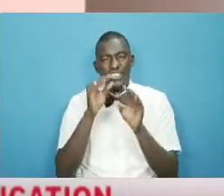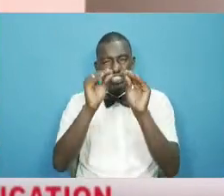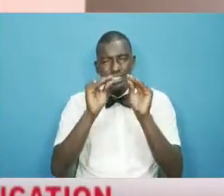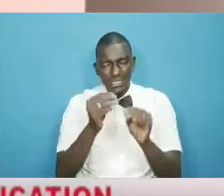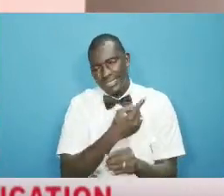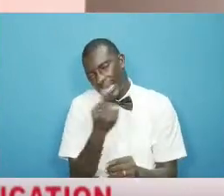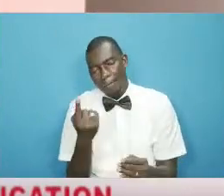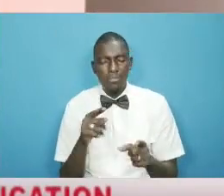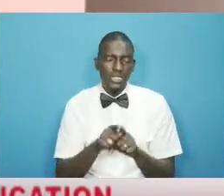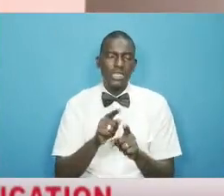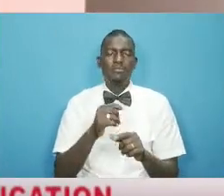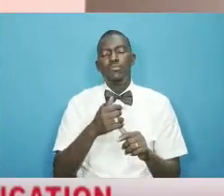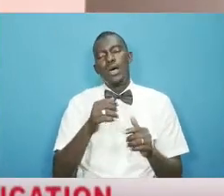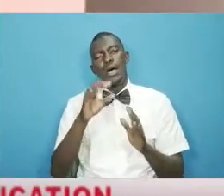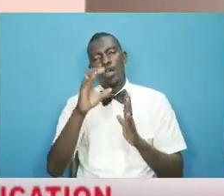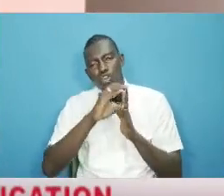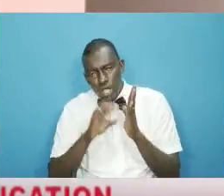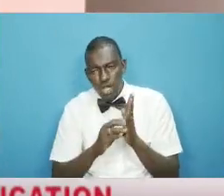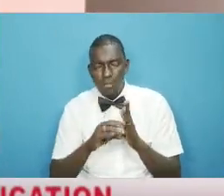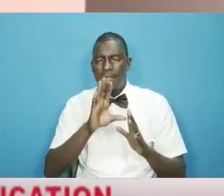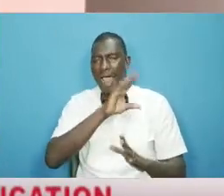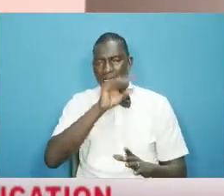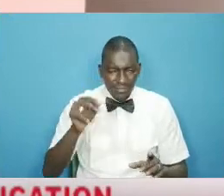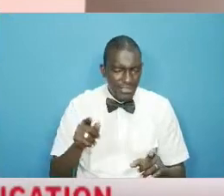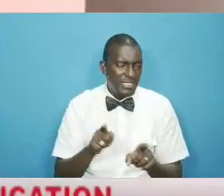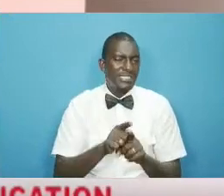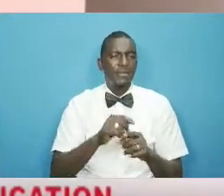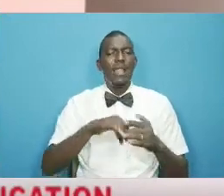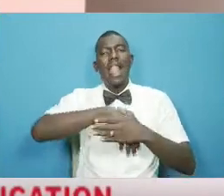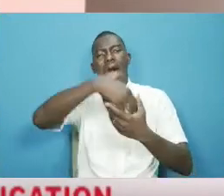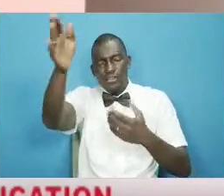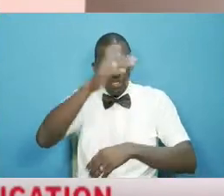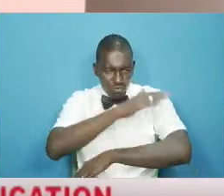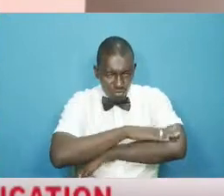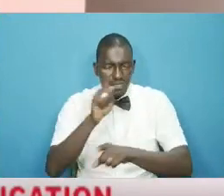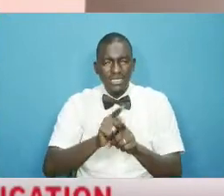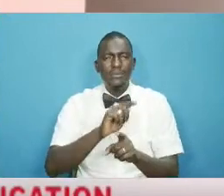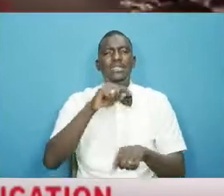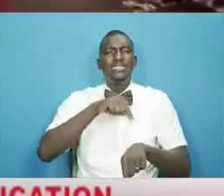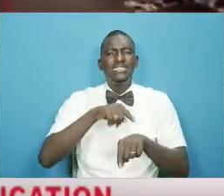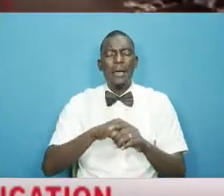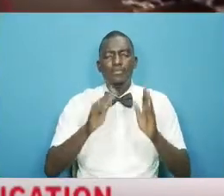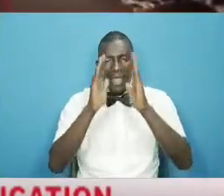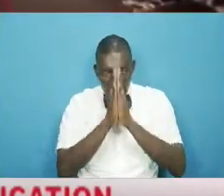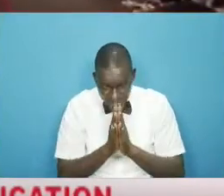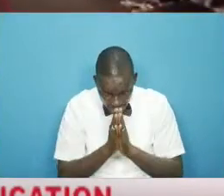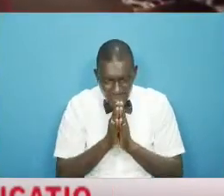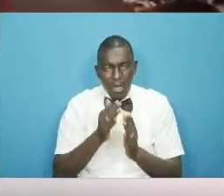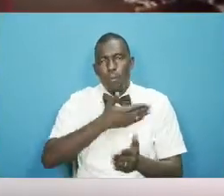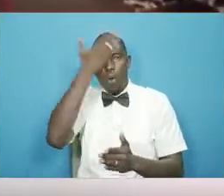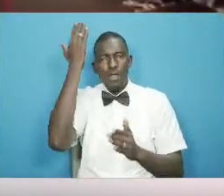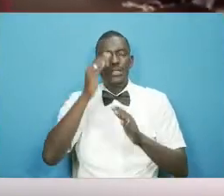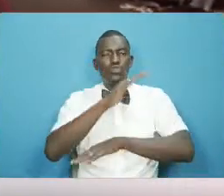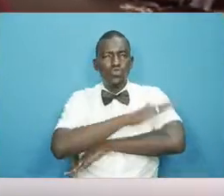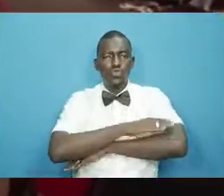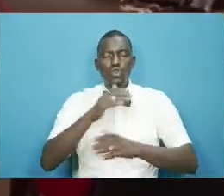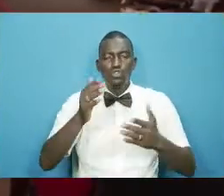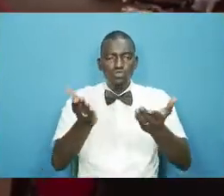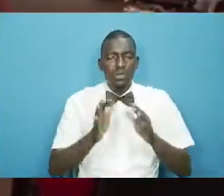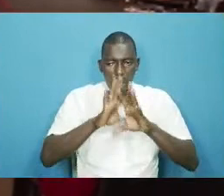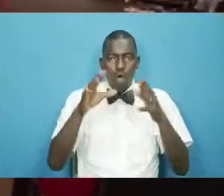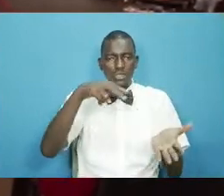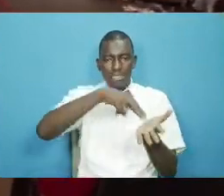an extracurricular activities. We need clubs. We need to teach them during assembly. We need to teach them when they are doing their Islamic studies, doing